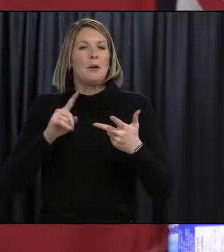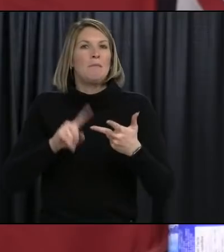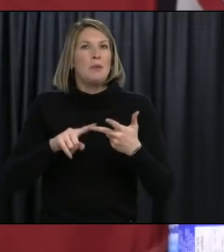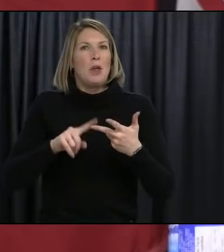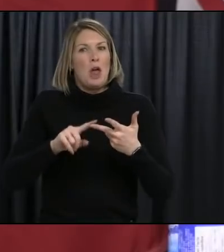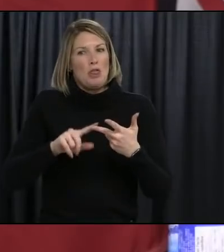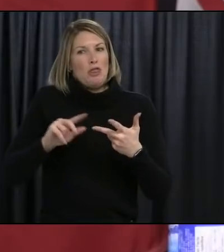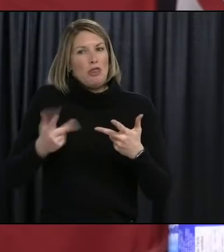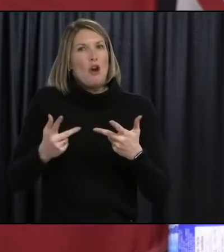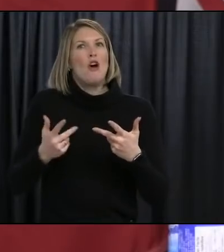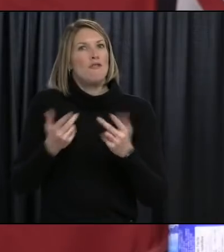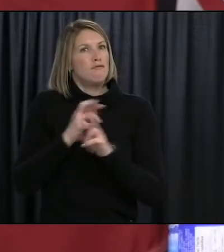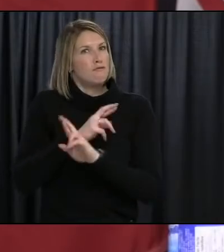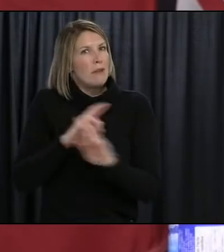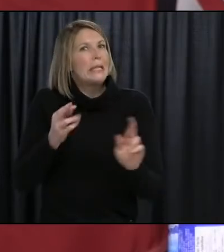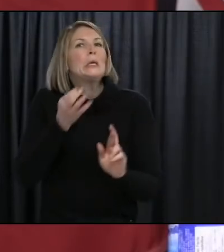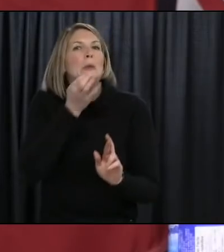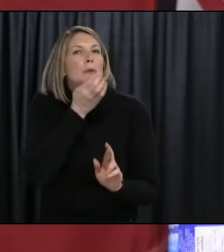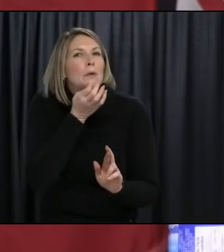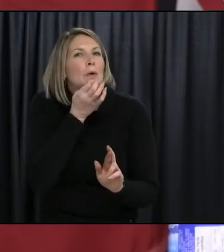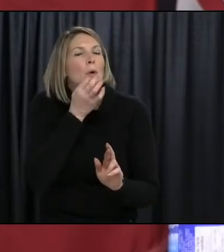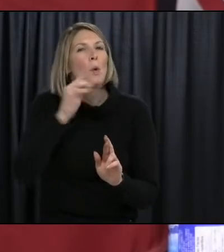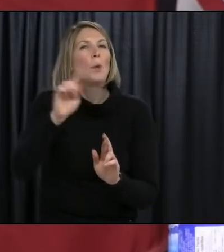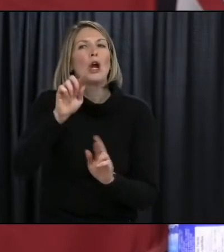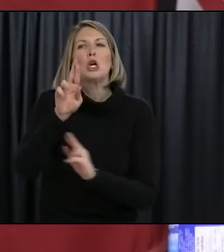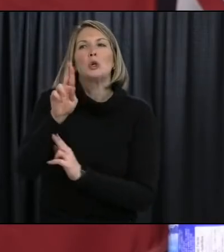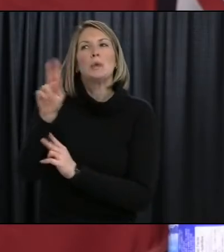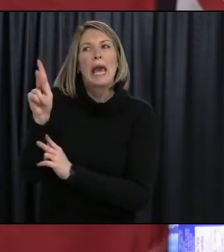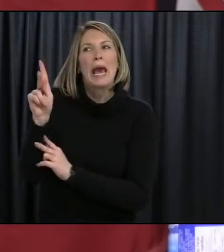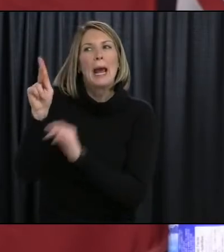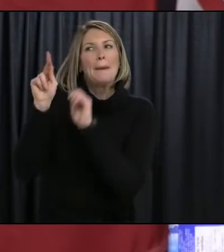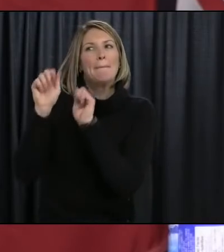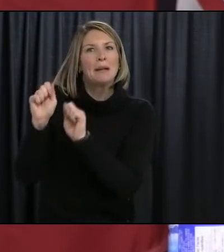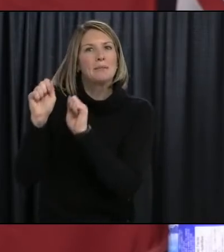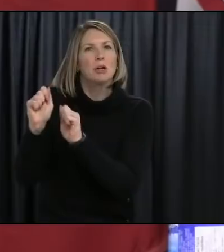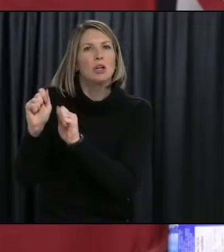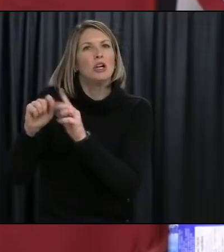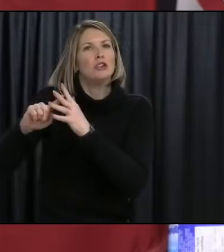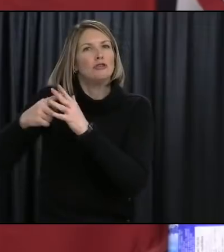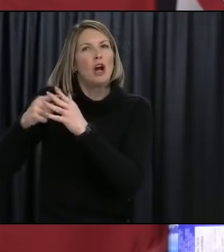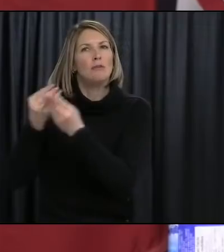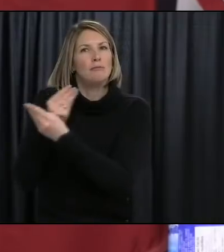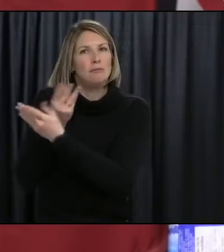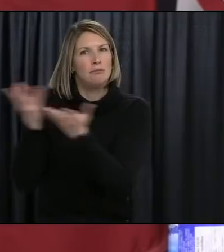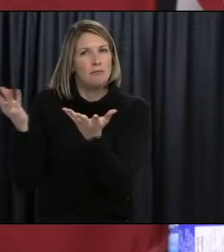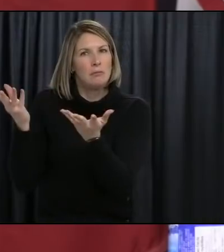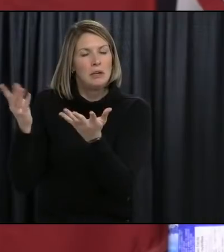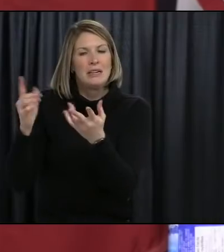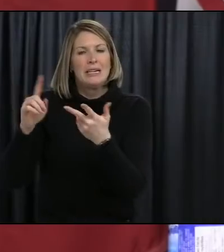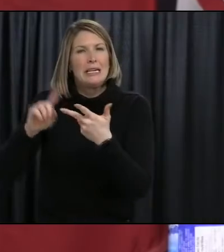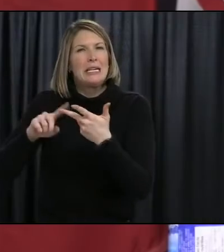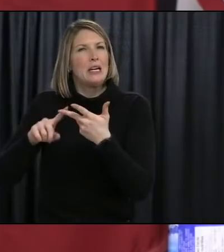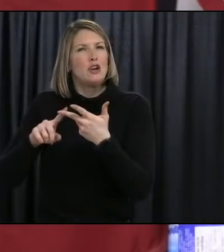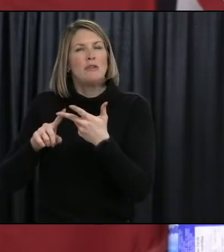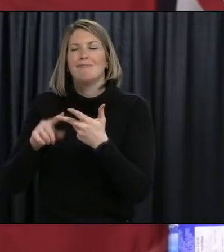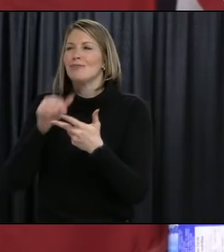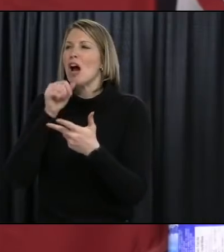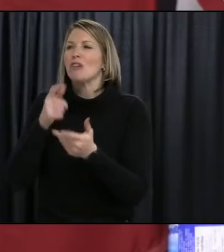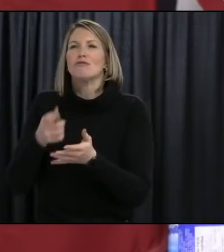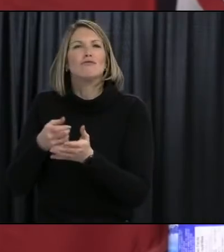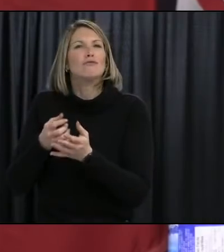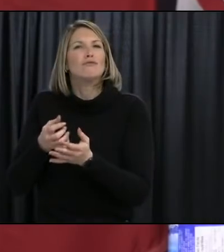which is very much of the traditional mold of a vaccine, which is requires very little in the way of special storage.